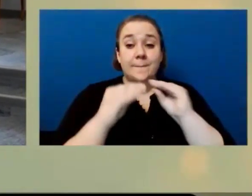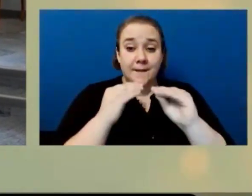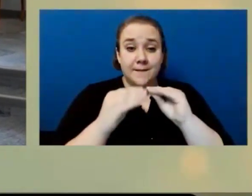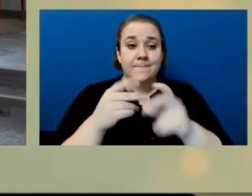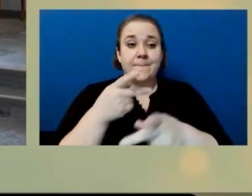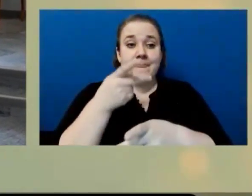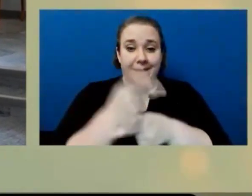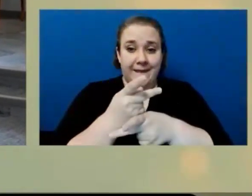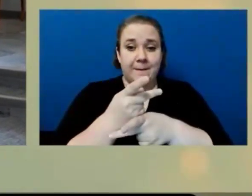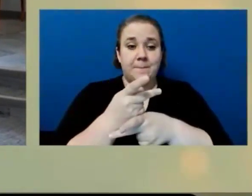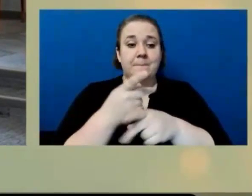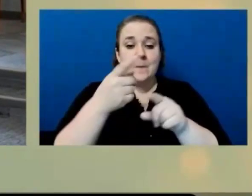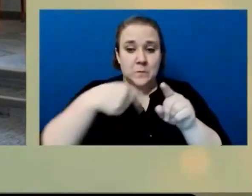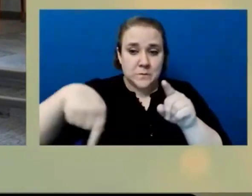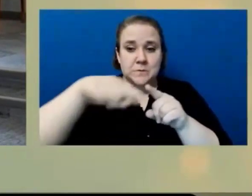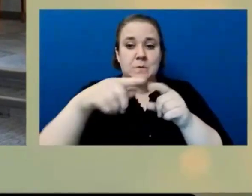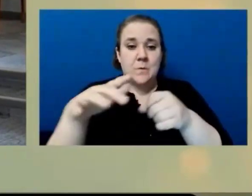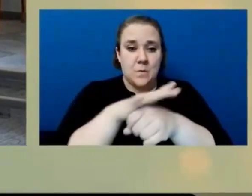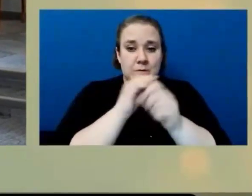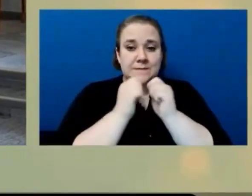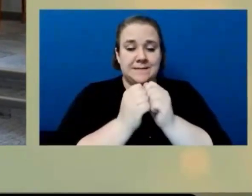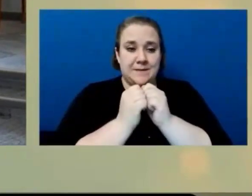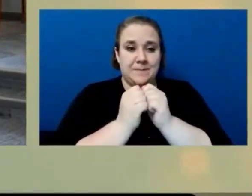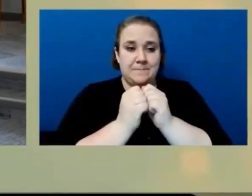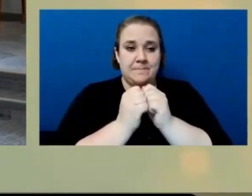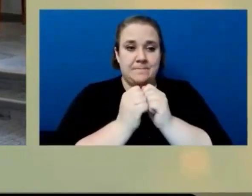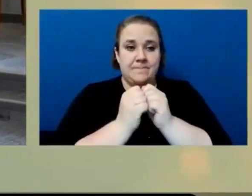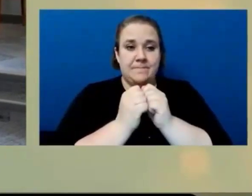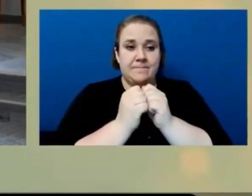singing Circle Round for Freedom?